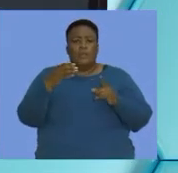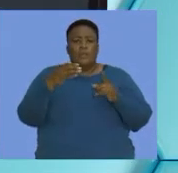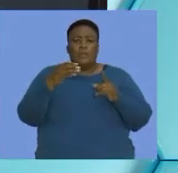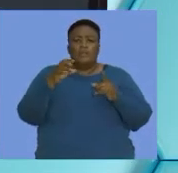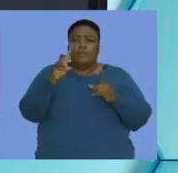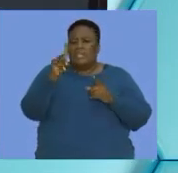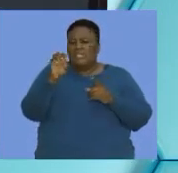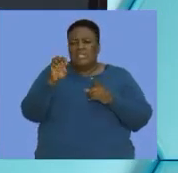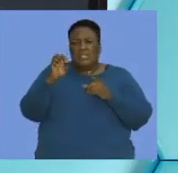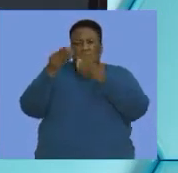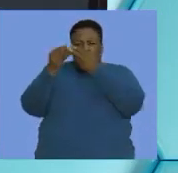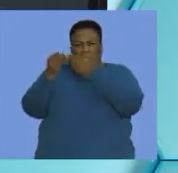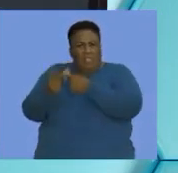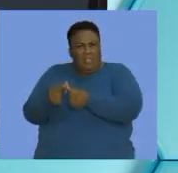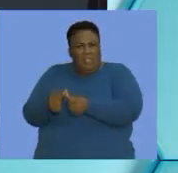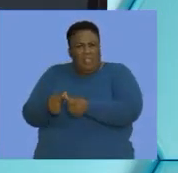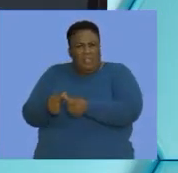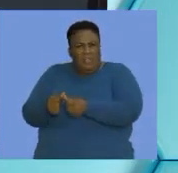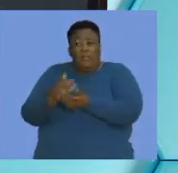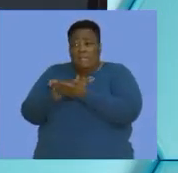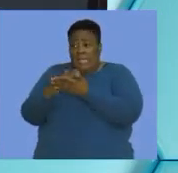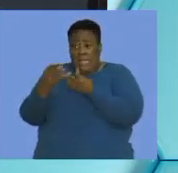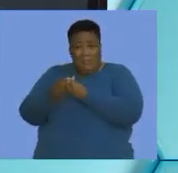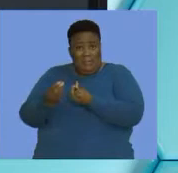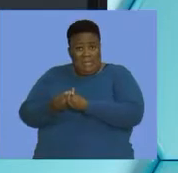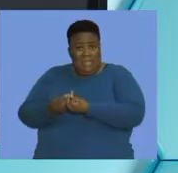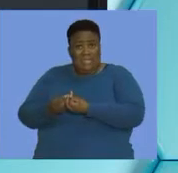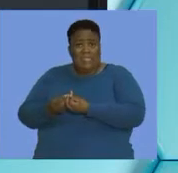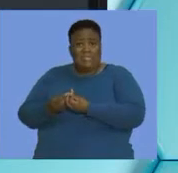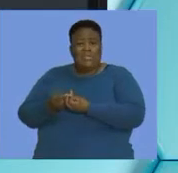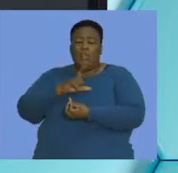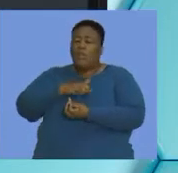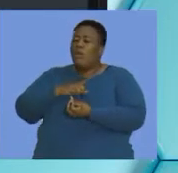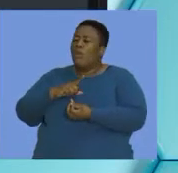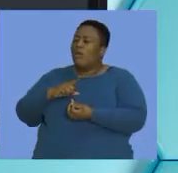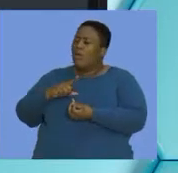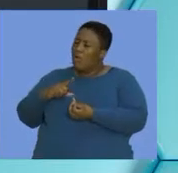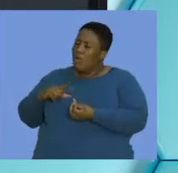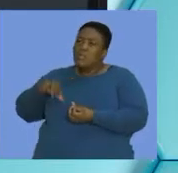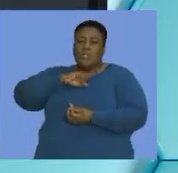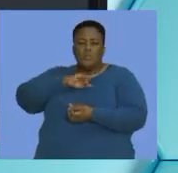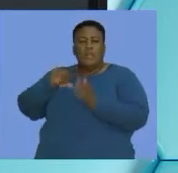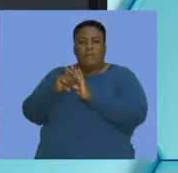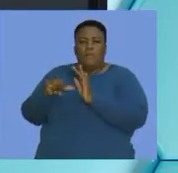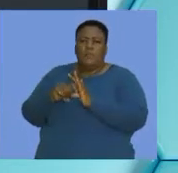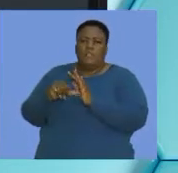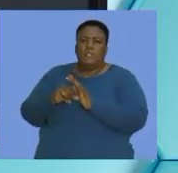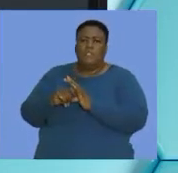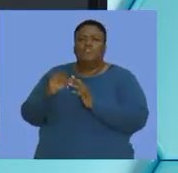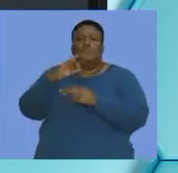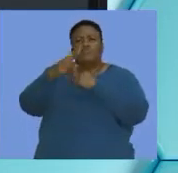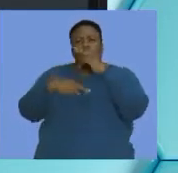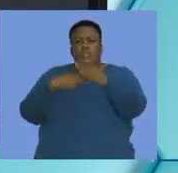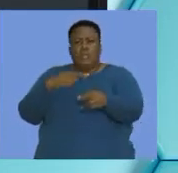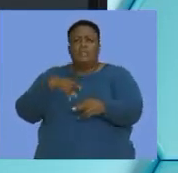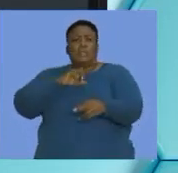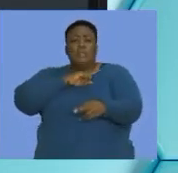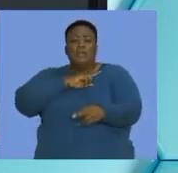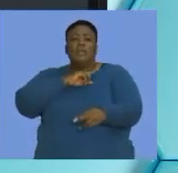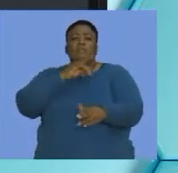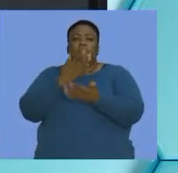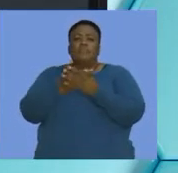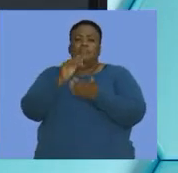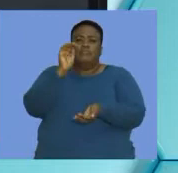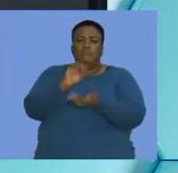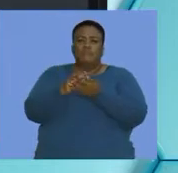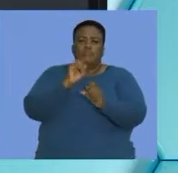decomposition takes very long for some substances or certain products, and how it's important for us to recycle some of these so that we reduce